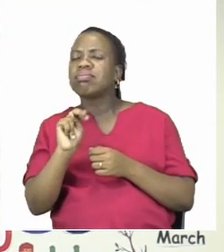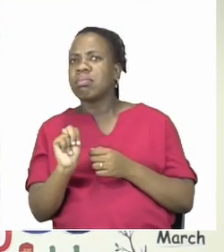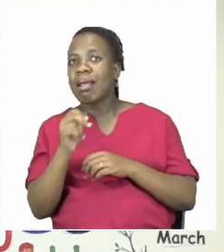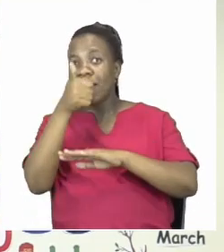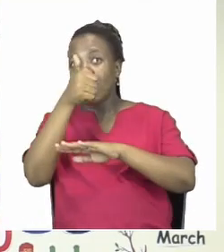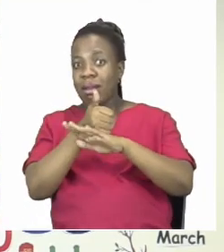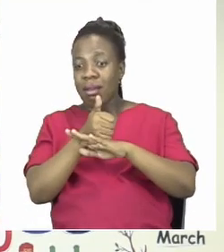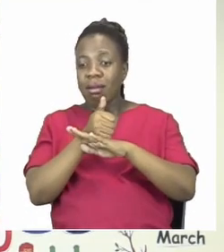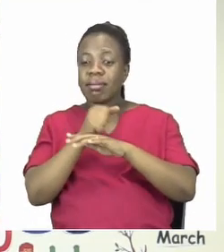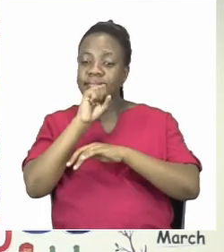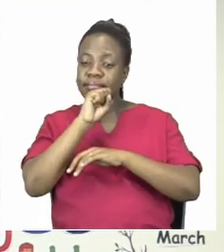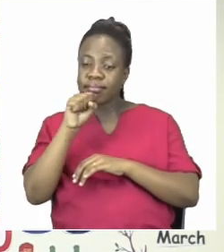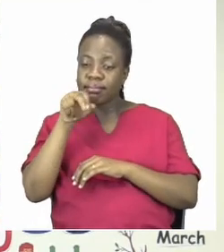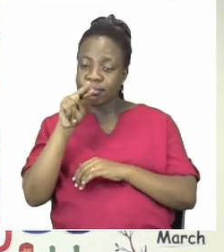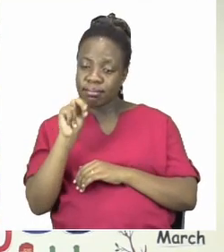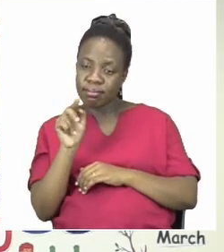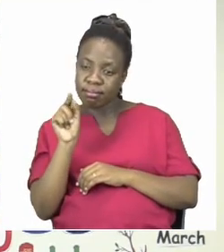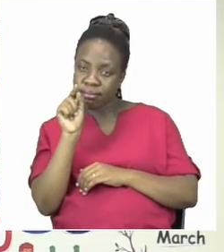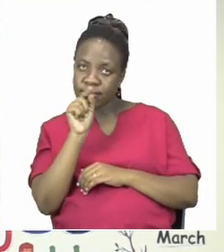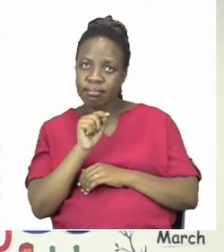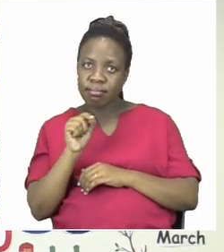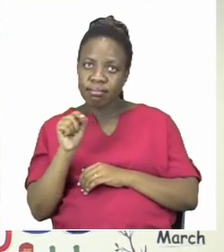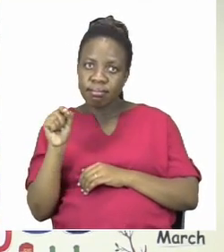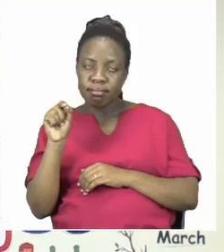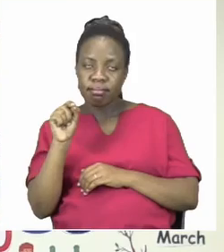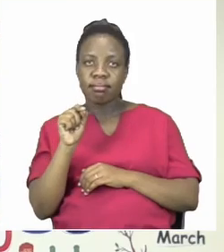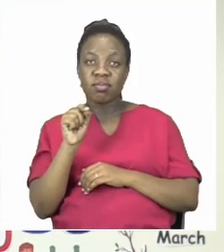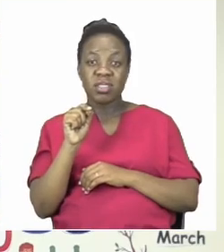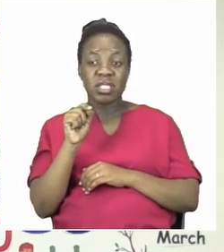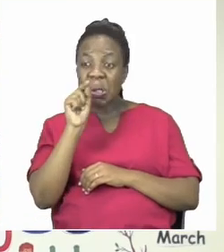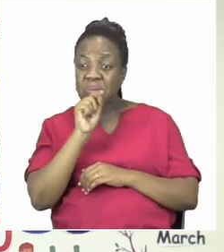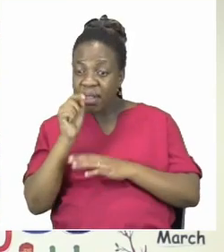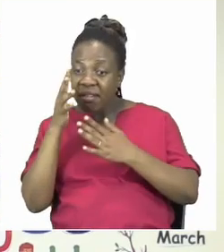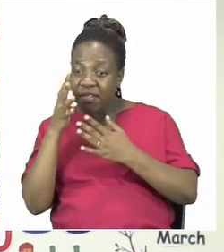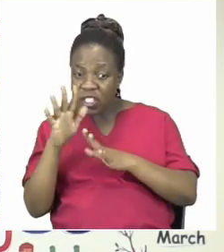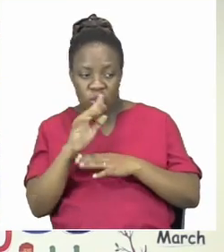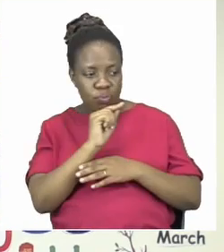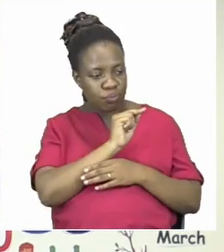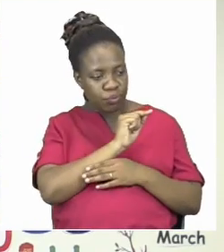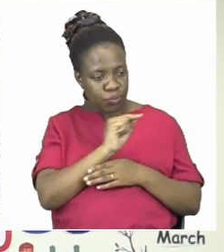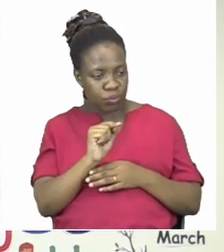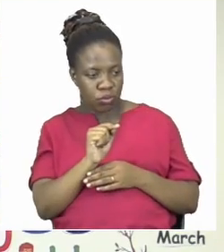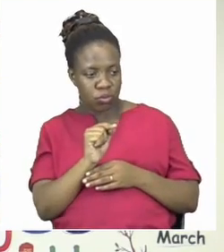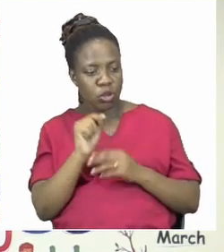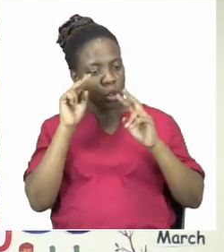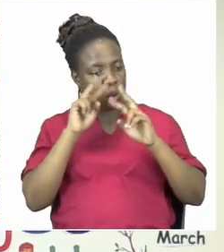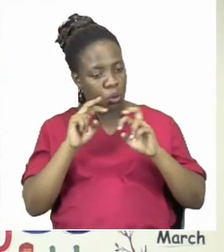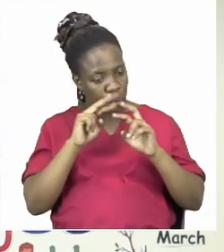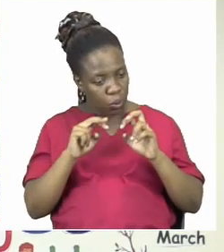the word sun. So now we go ahead and we circle it, and now we must